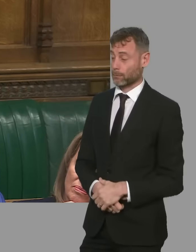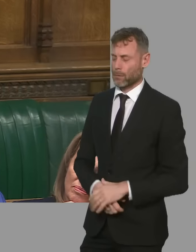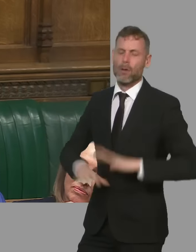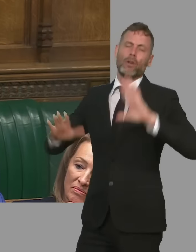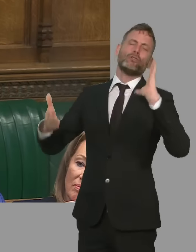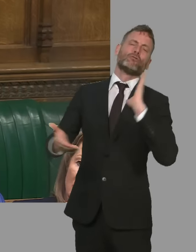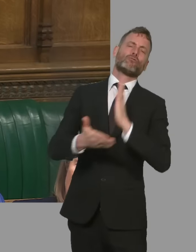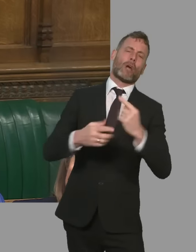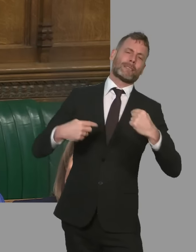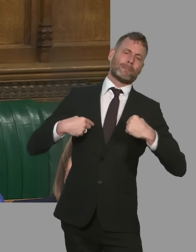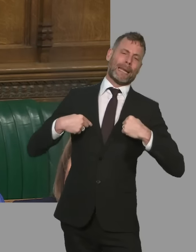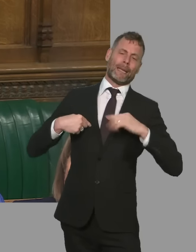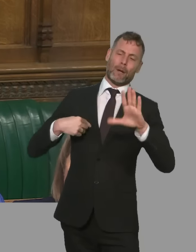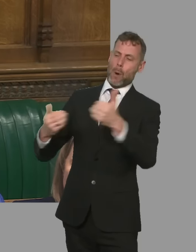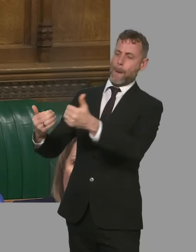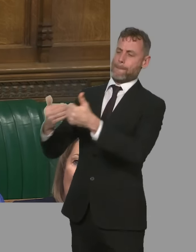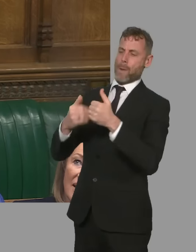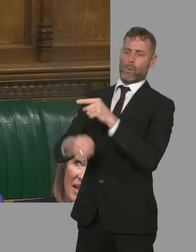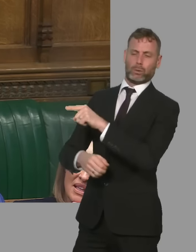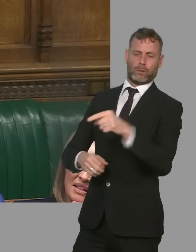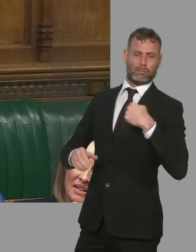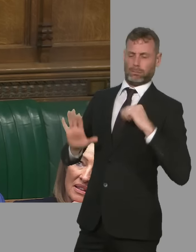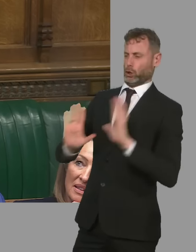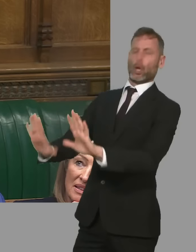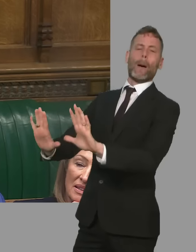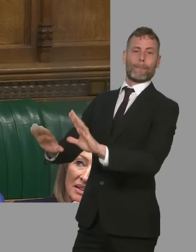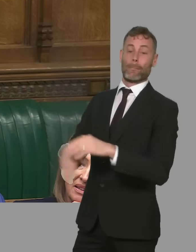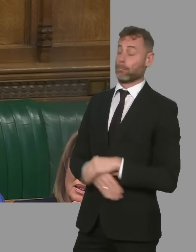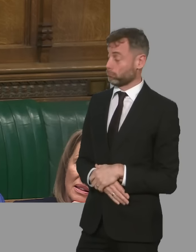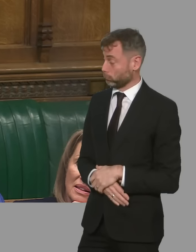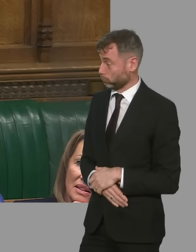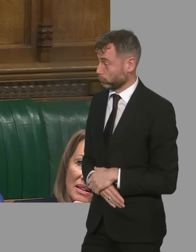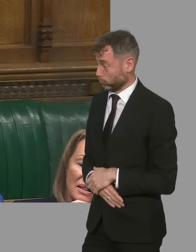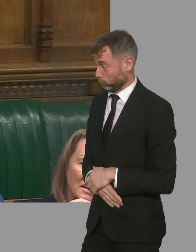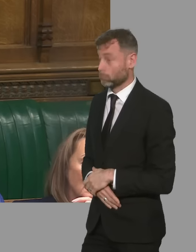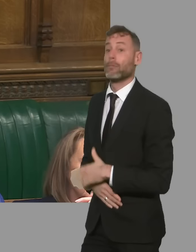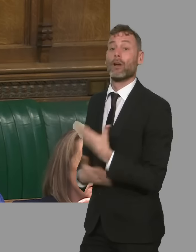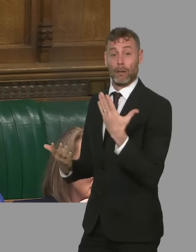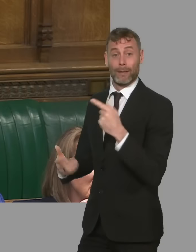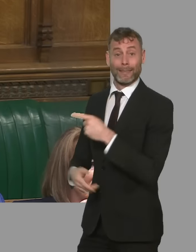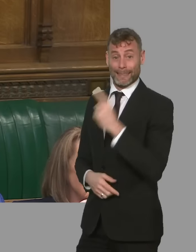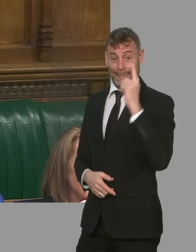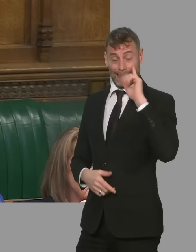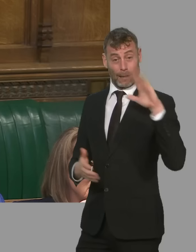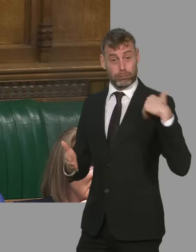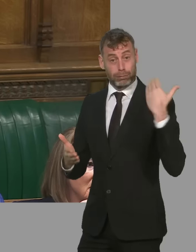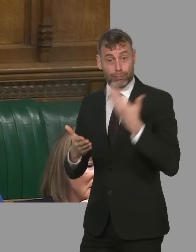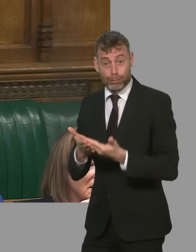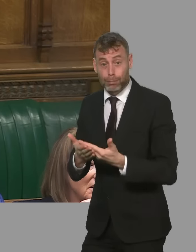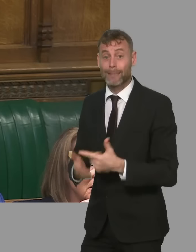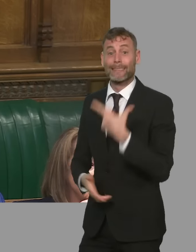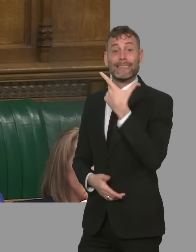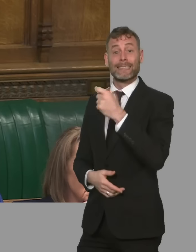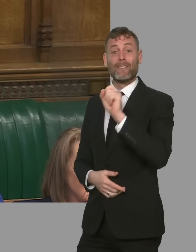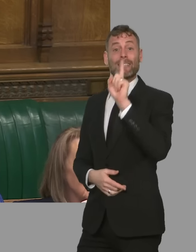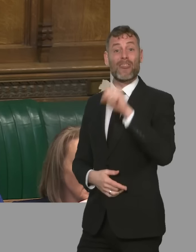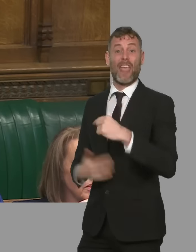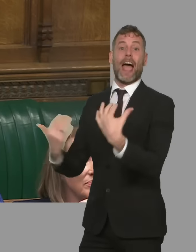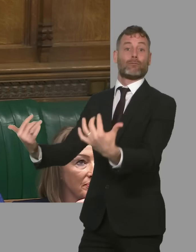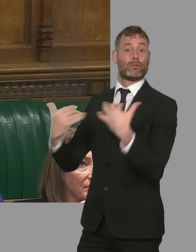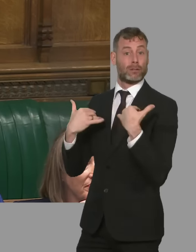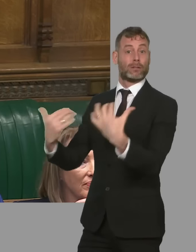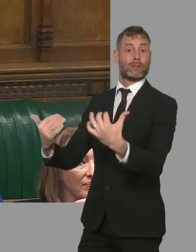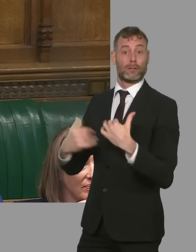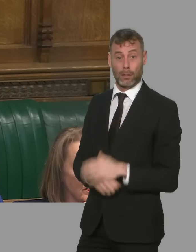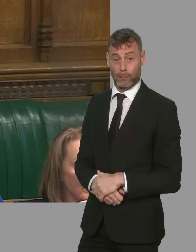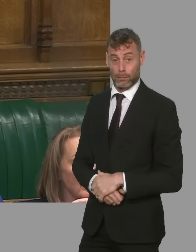later, and 1,000 in the last week, and too many young men that pose a threat to national security,